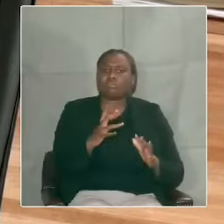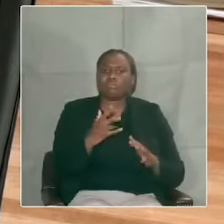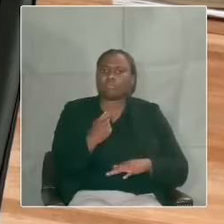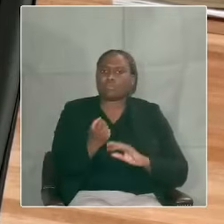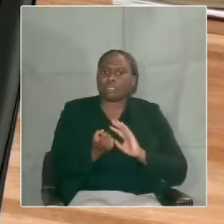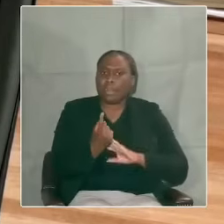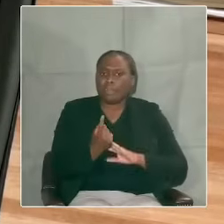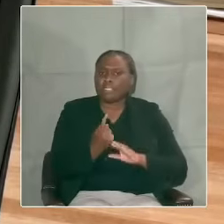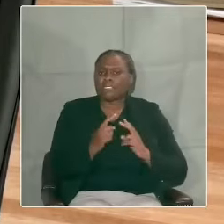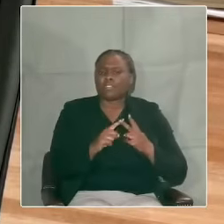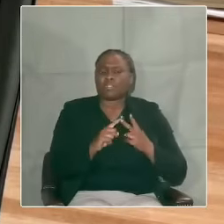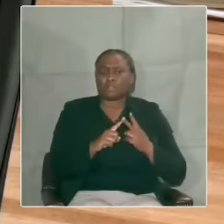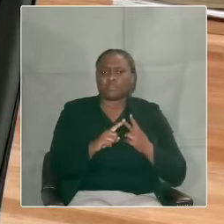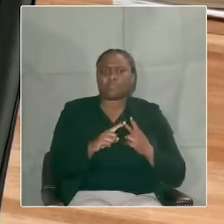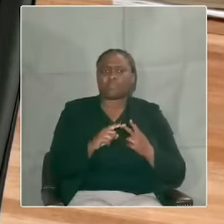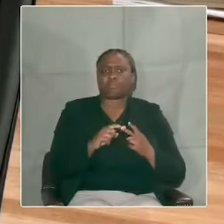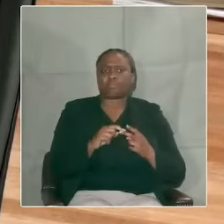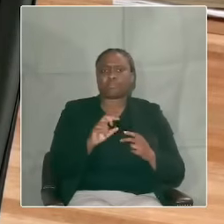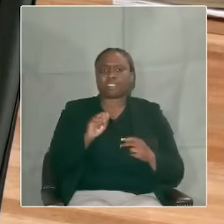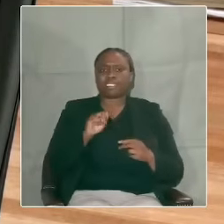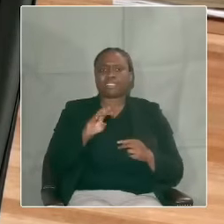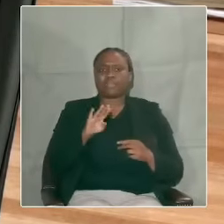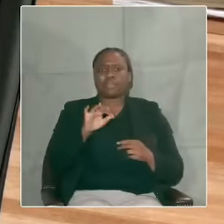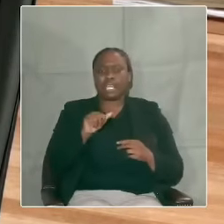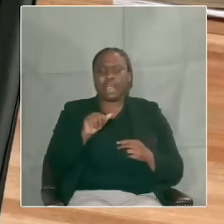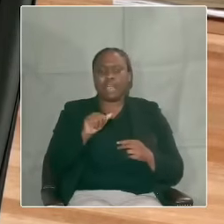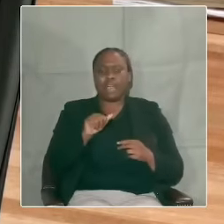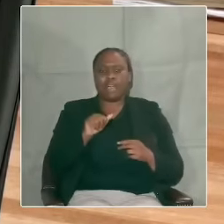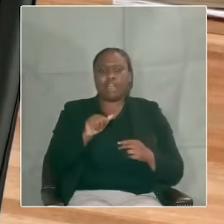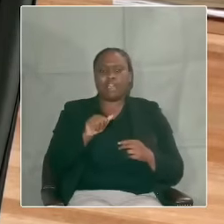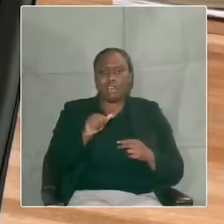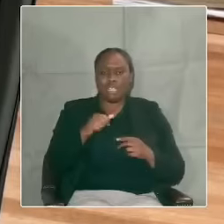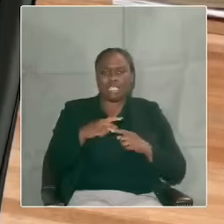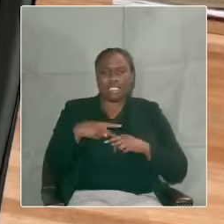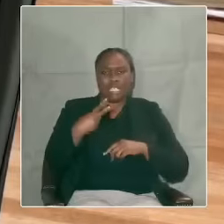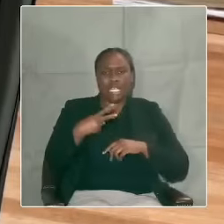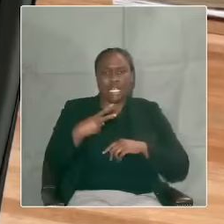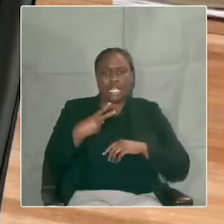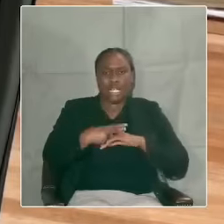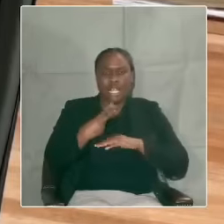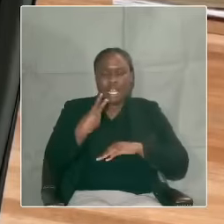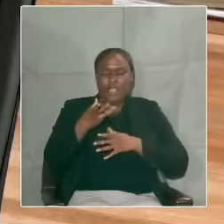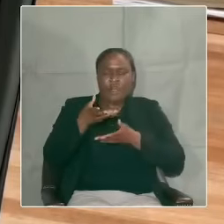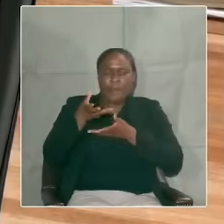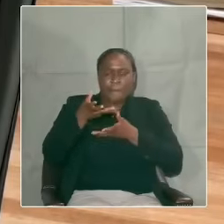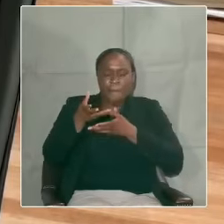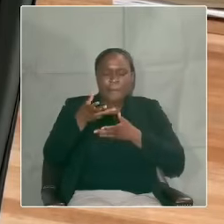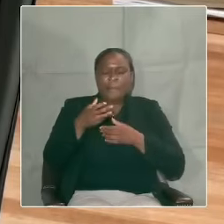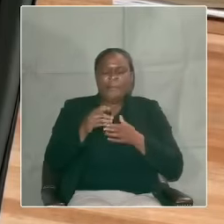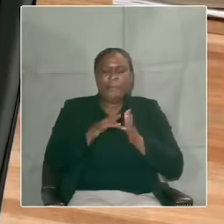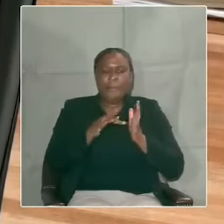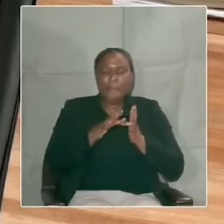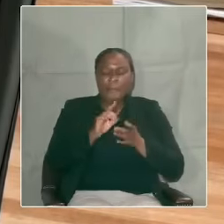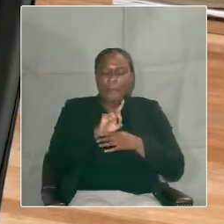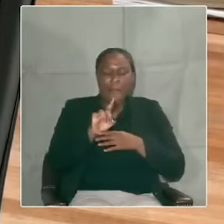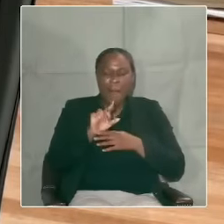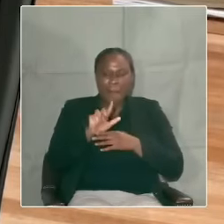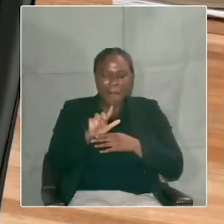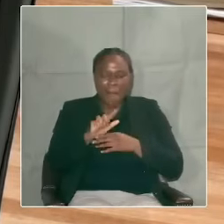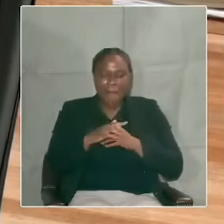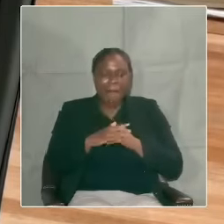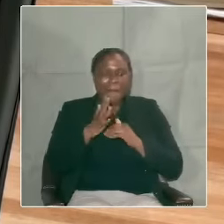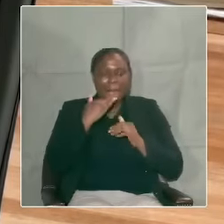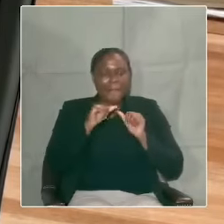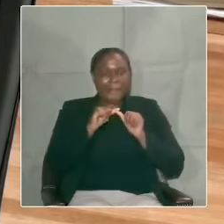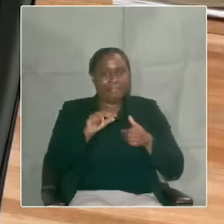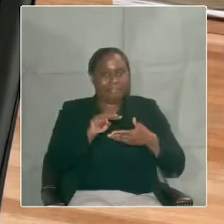engagement with Lieutenant General Sibia on the 15th of January, page 1, paragraph 117?